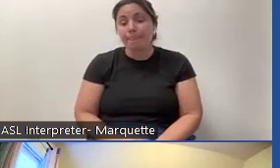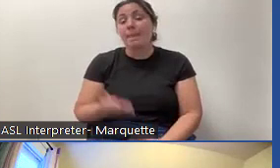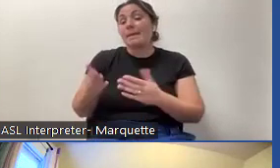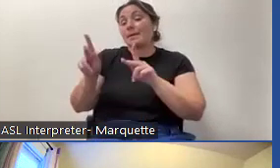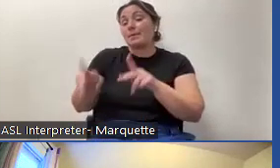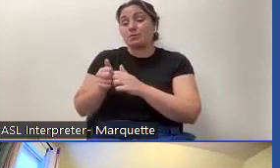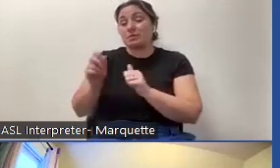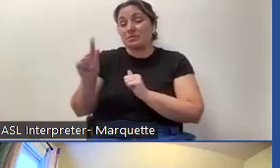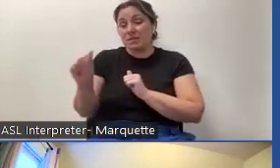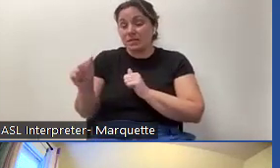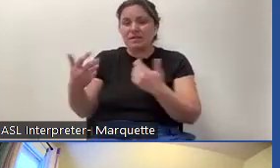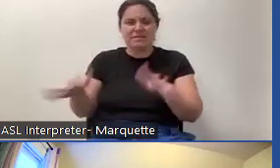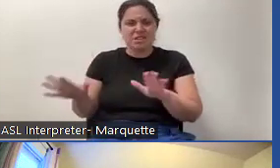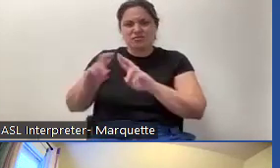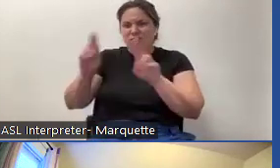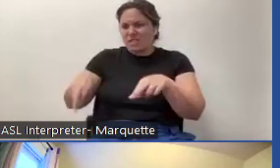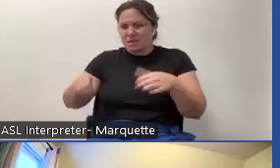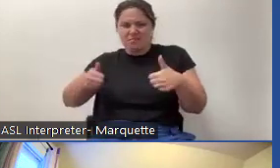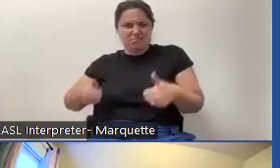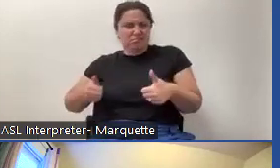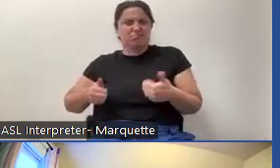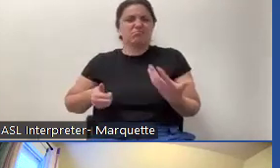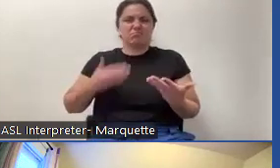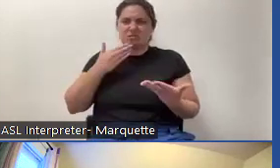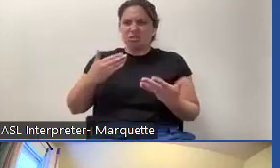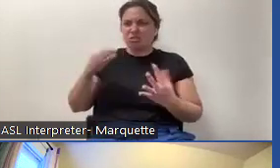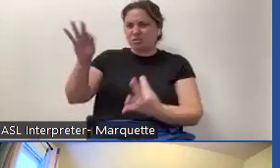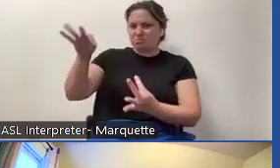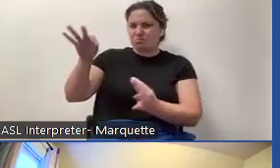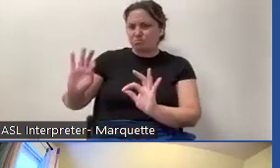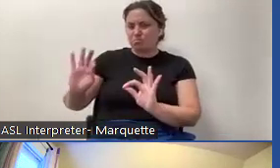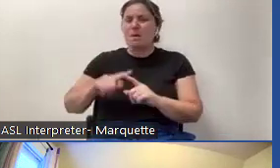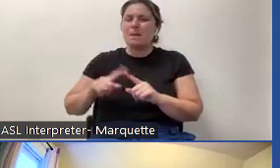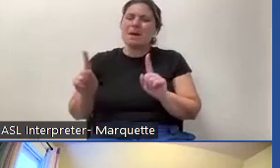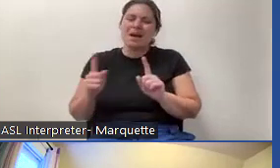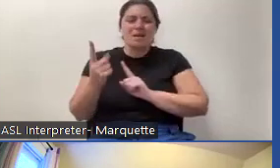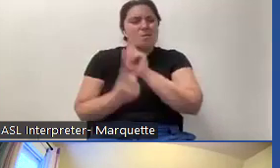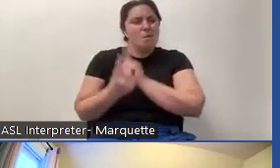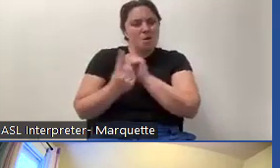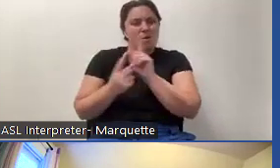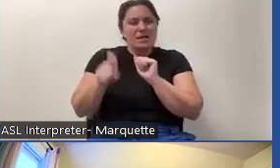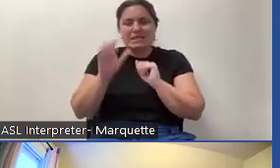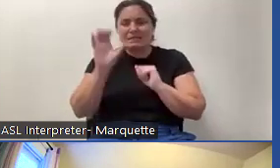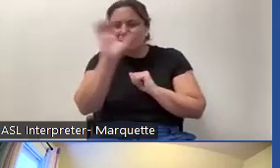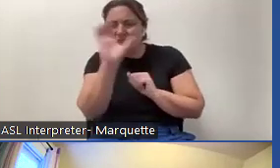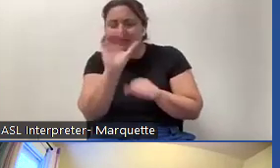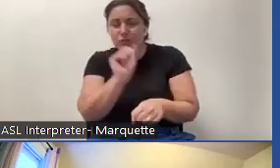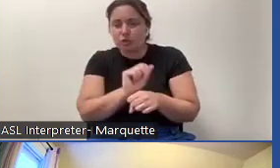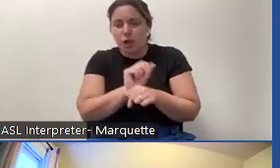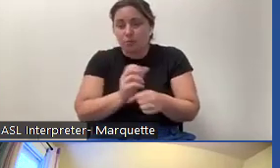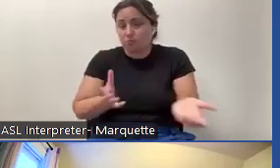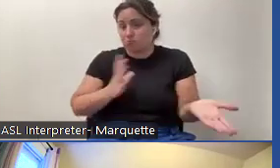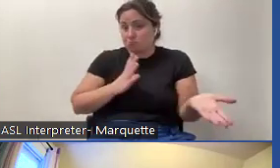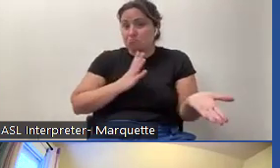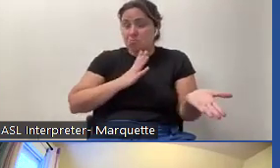has updated that resume, but needs some one-on-one help with some job search assistance. Well, someone at a local